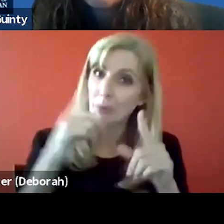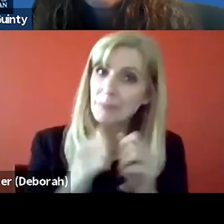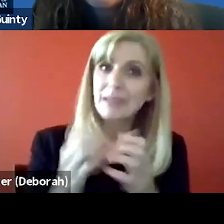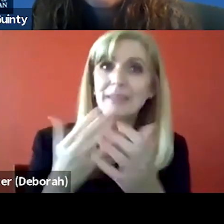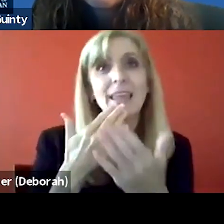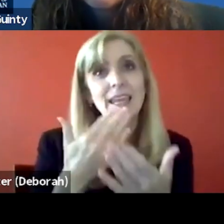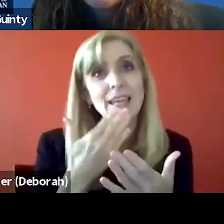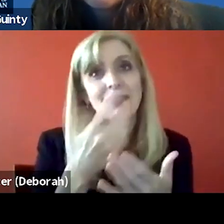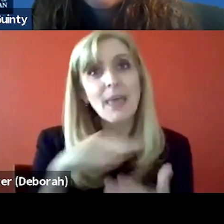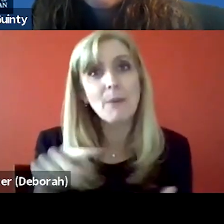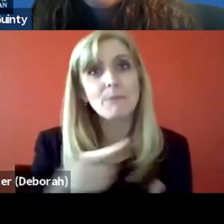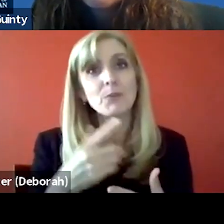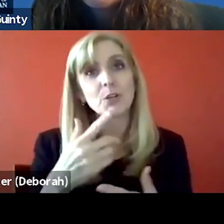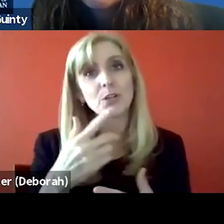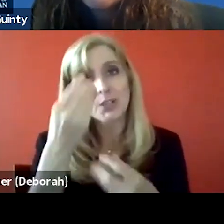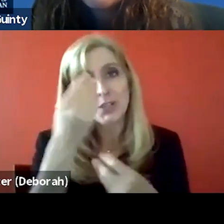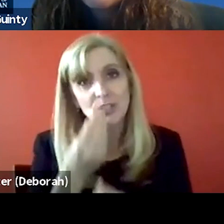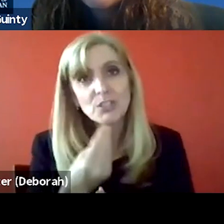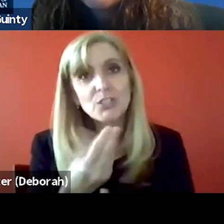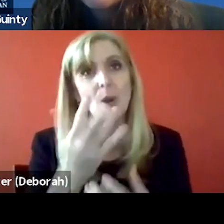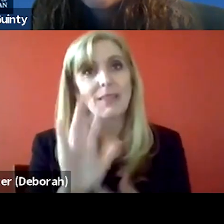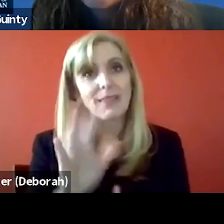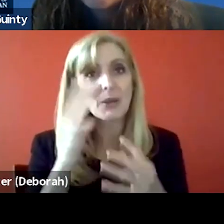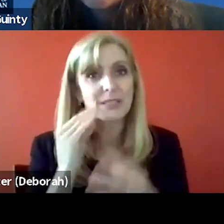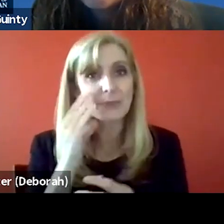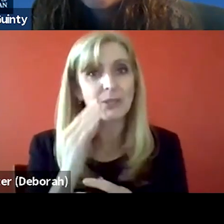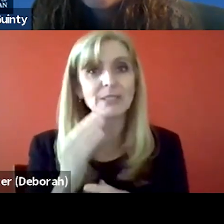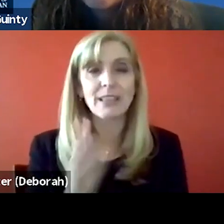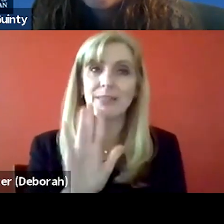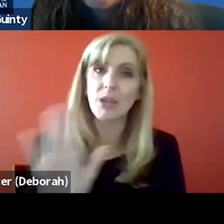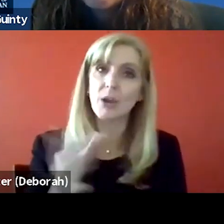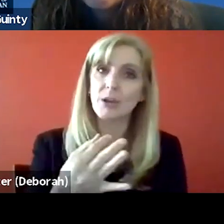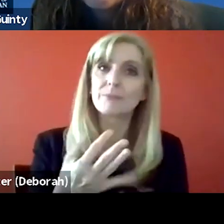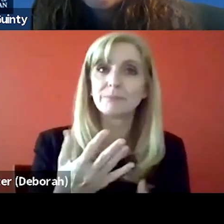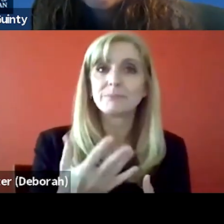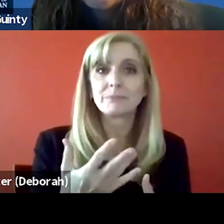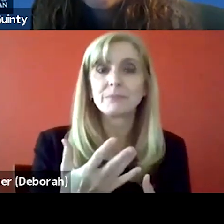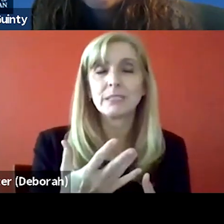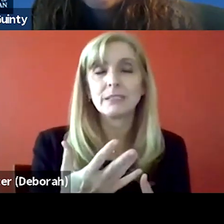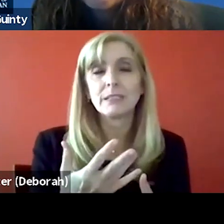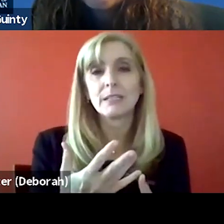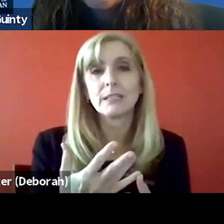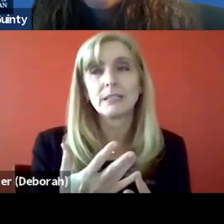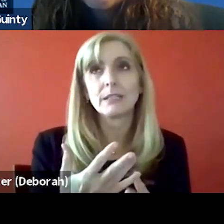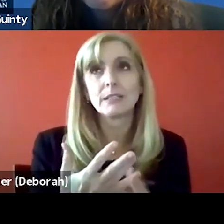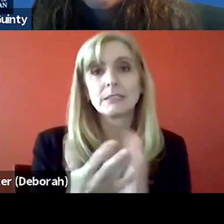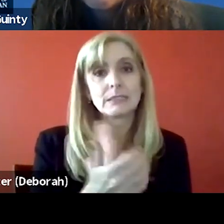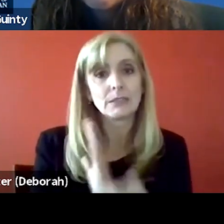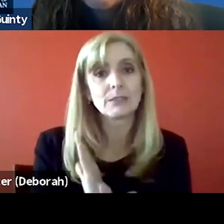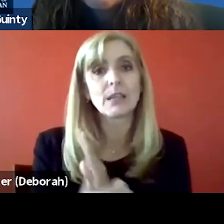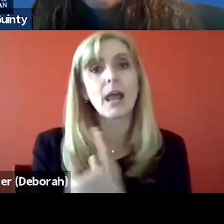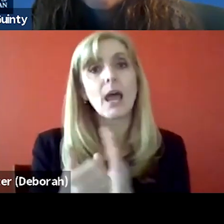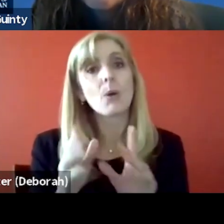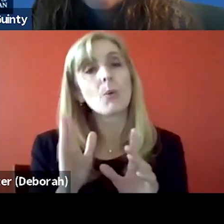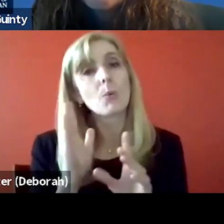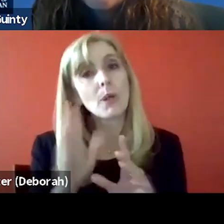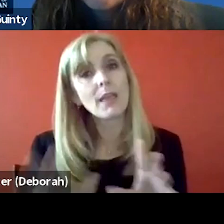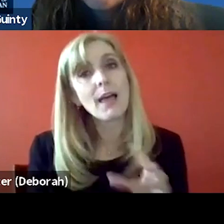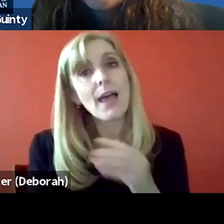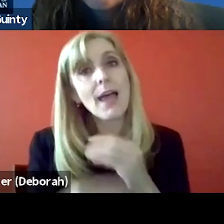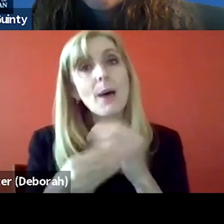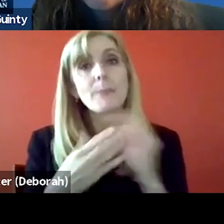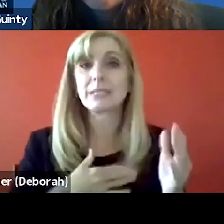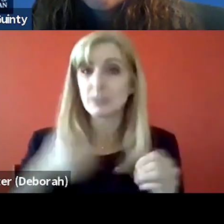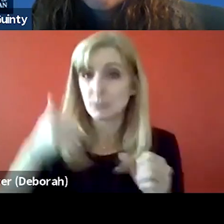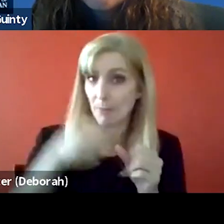their experiences and their expertise with us today. And I will add, as I mentioned earlier, that please remember to